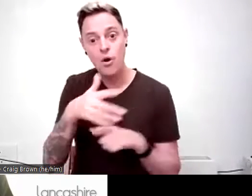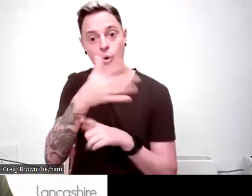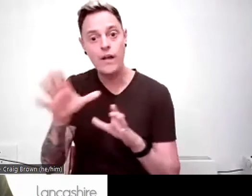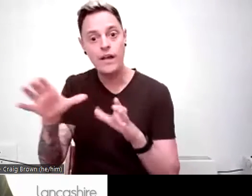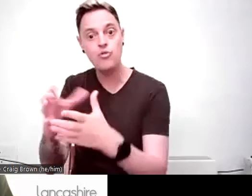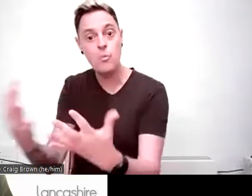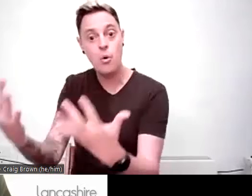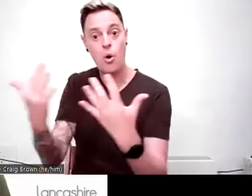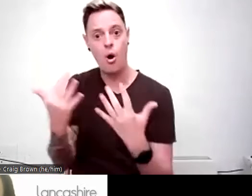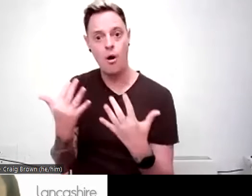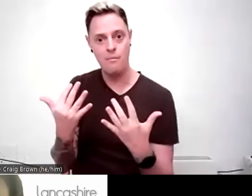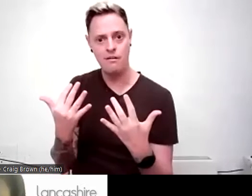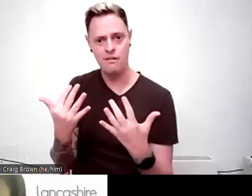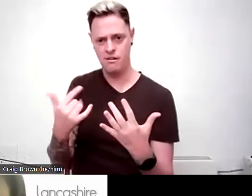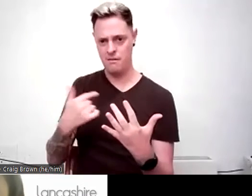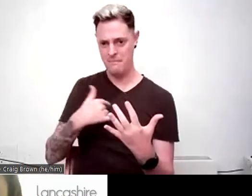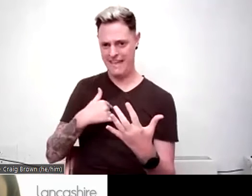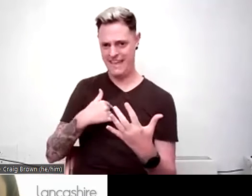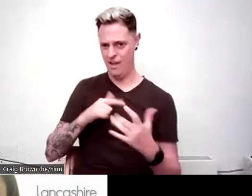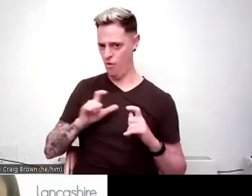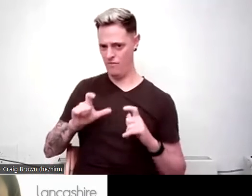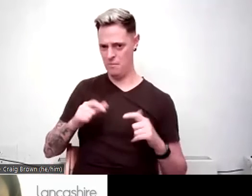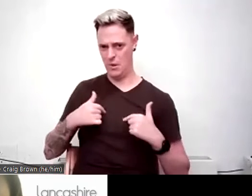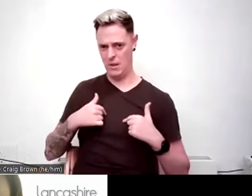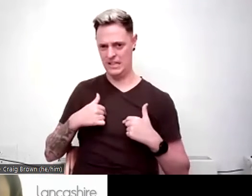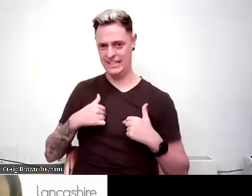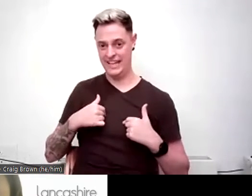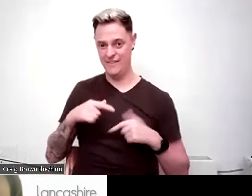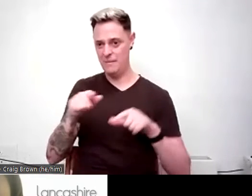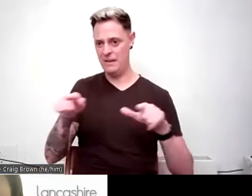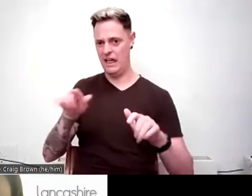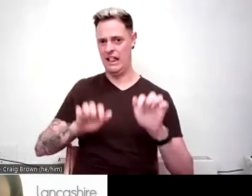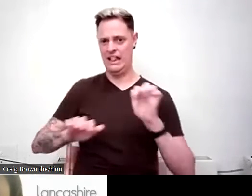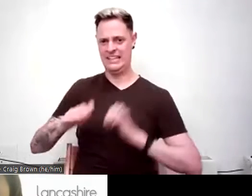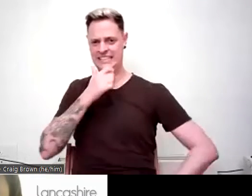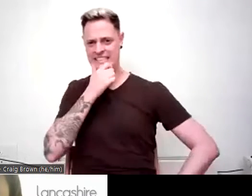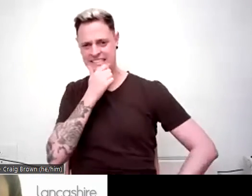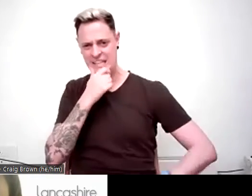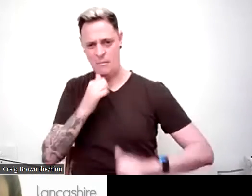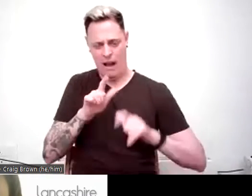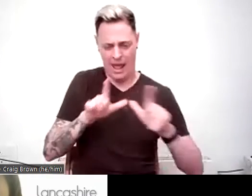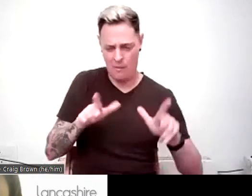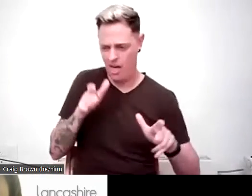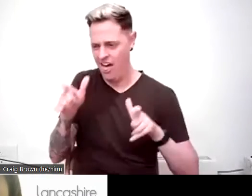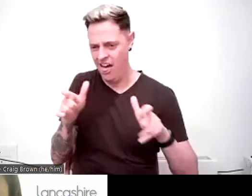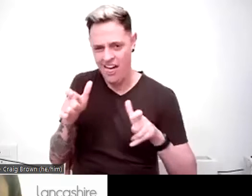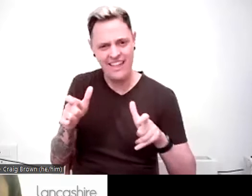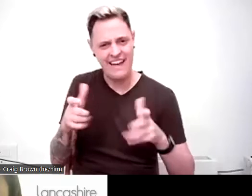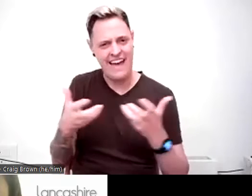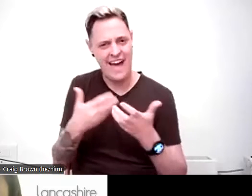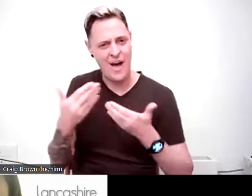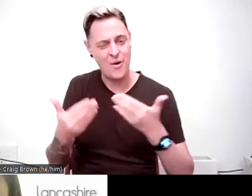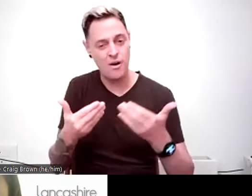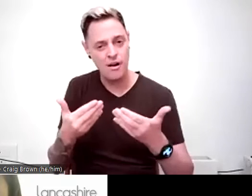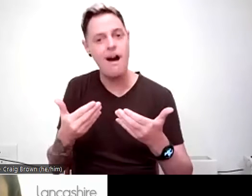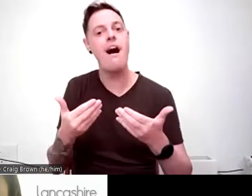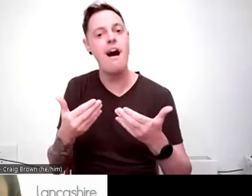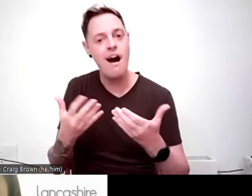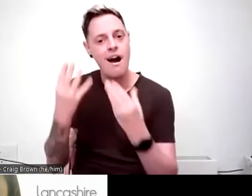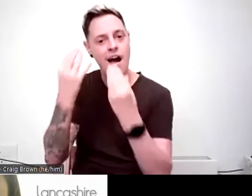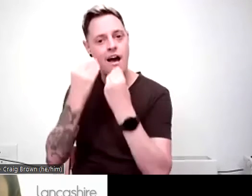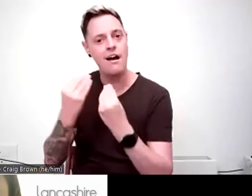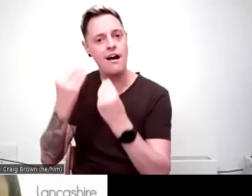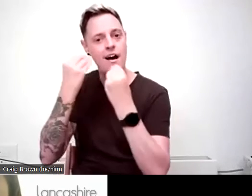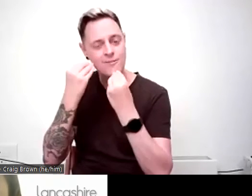feel uncomfortable? How would I respond to that? And then moving forward from that, educating